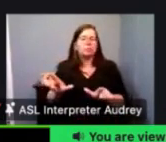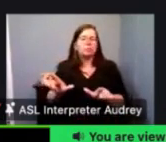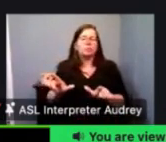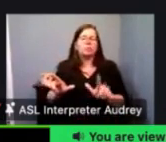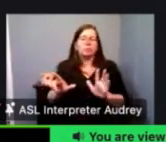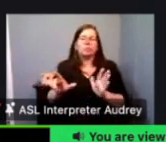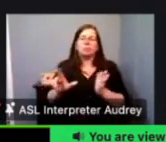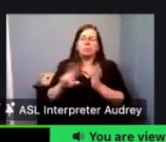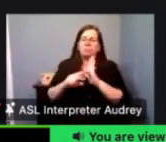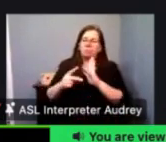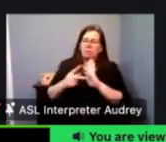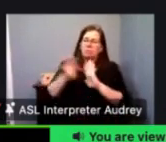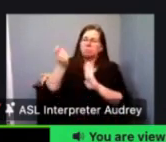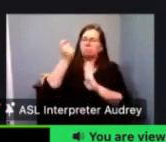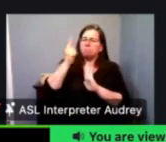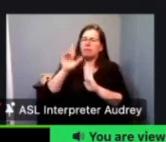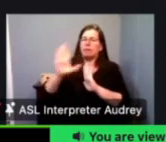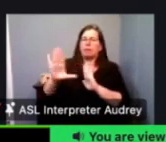as to how they identify.